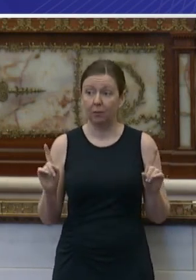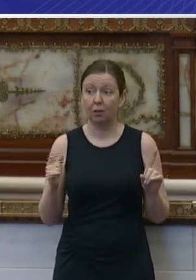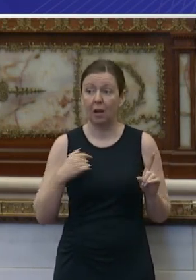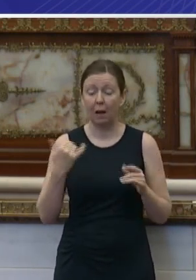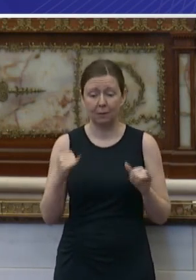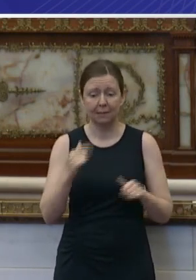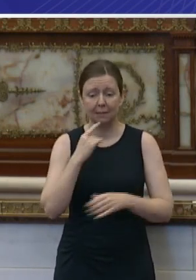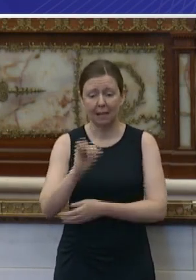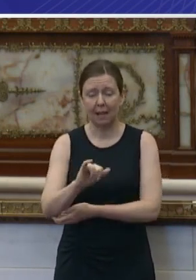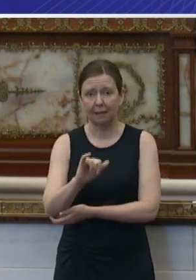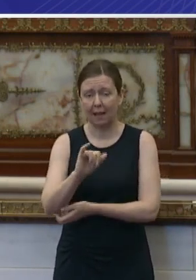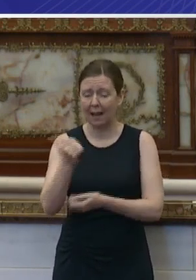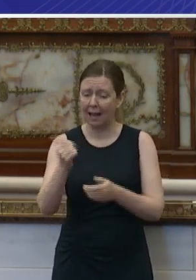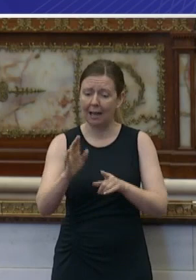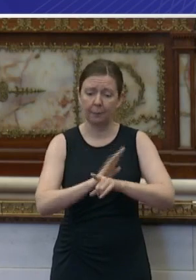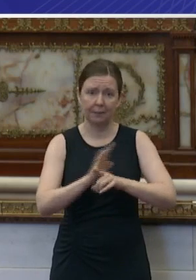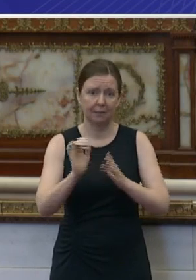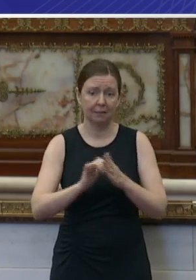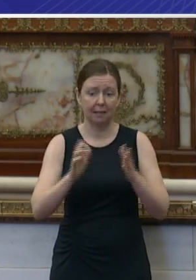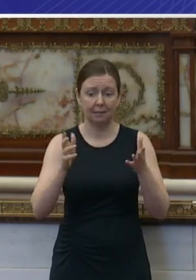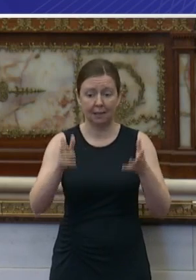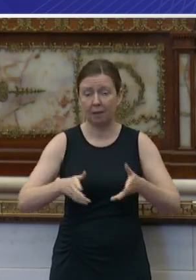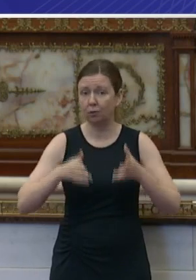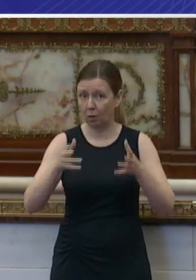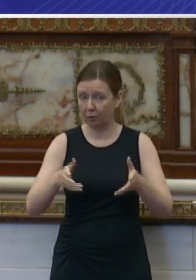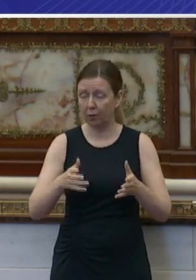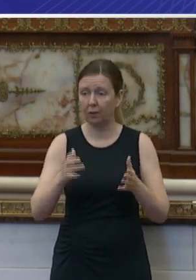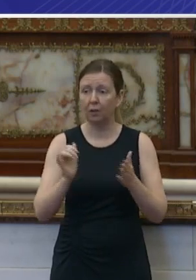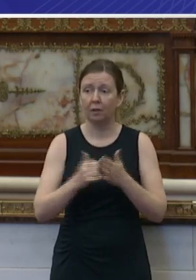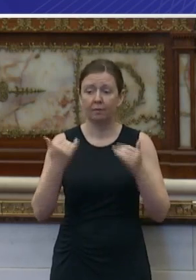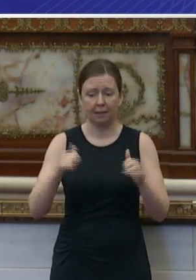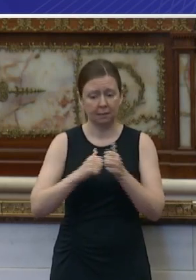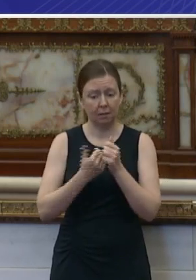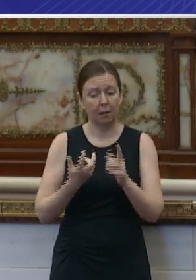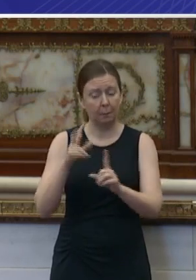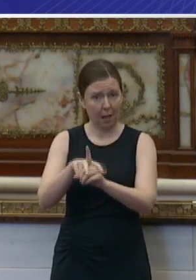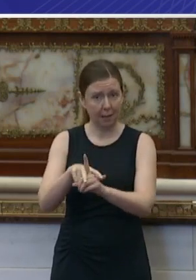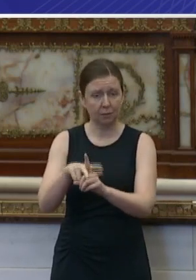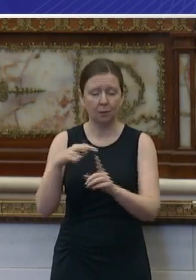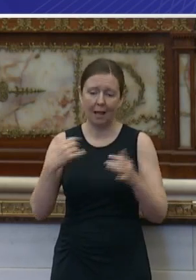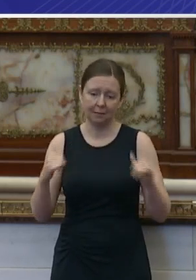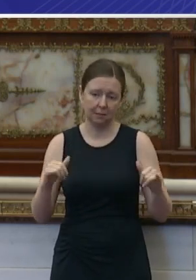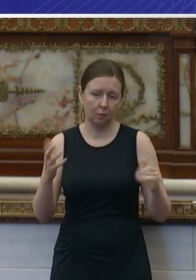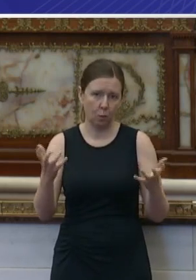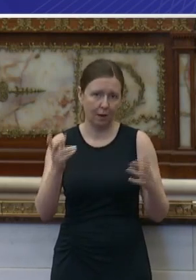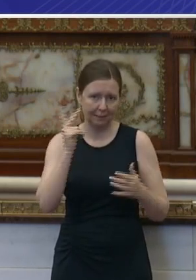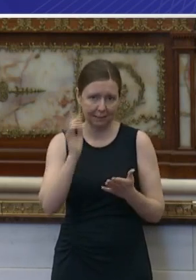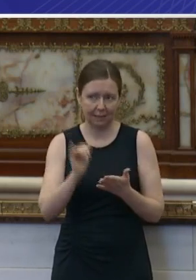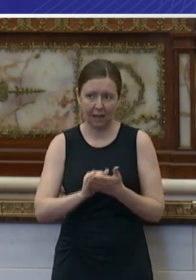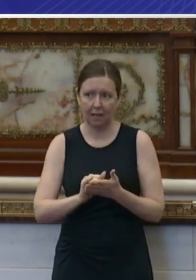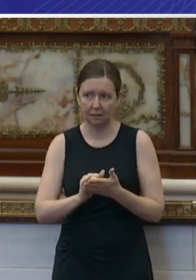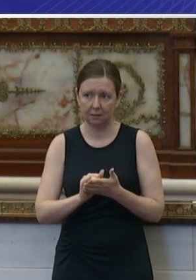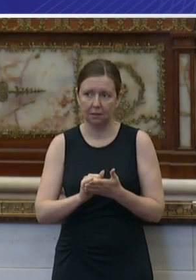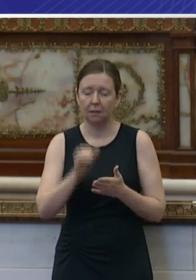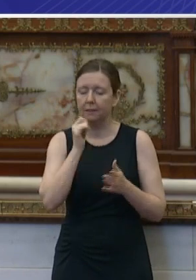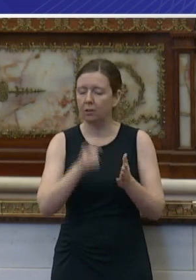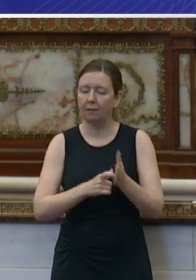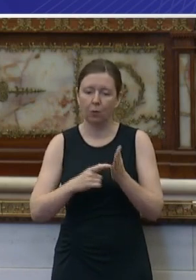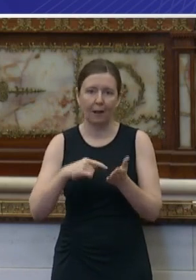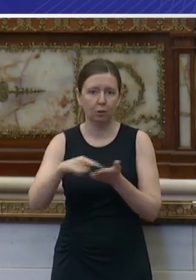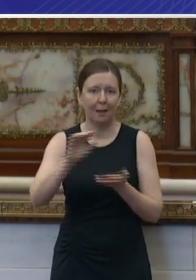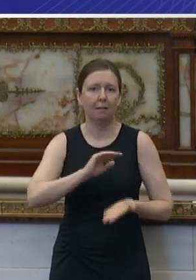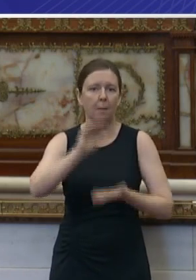would still say that any business that's left over that it still applies to, I still haven't seen that they're not required to